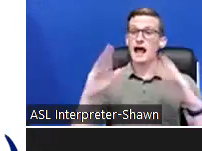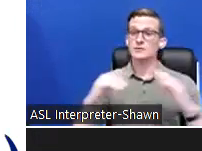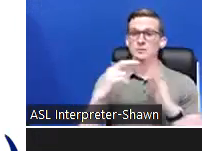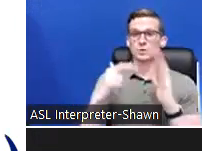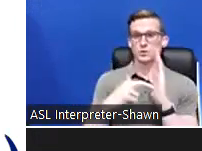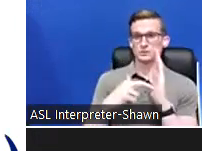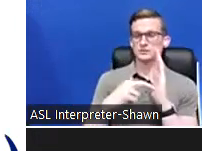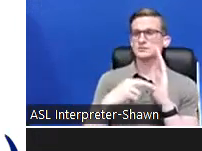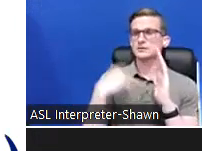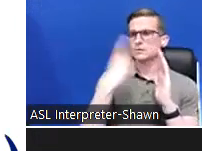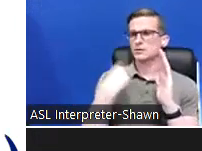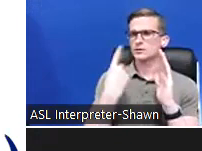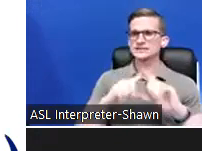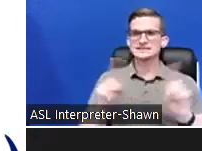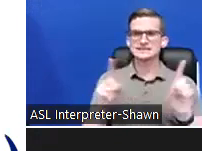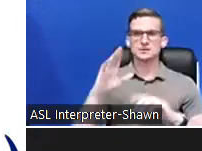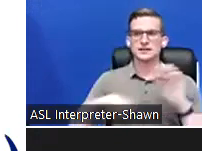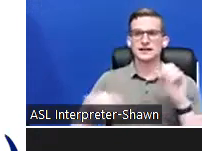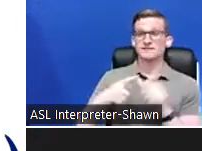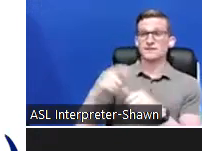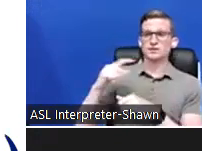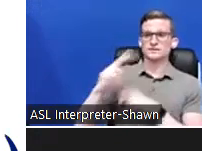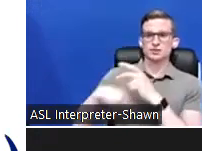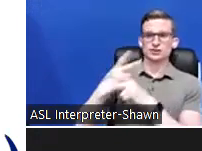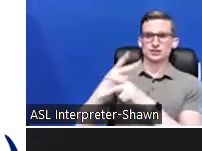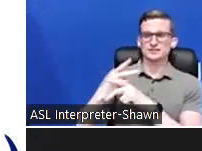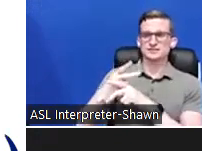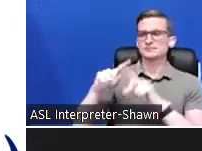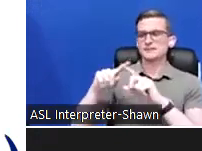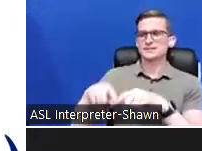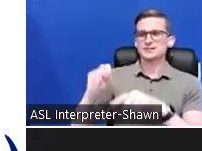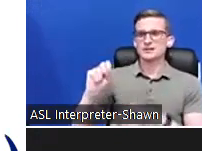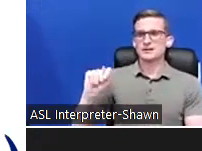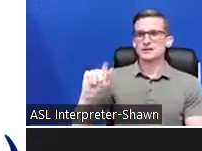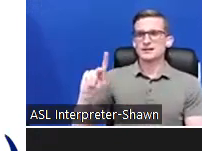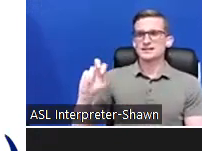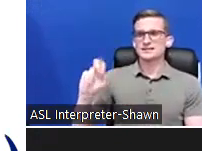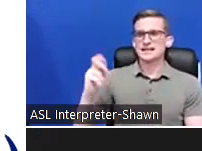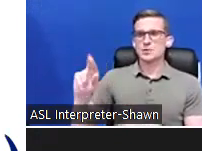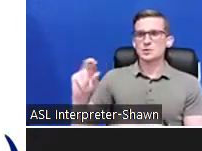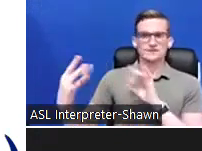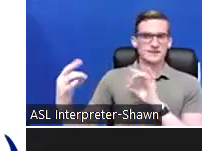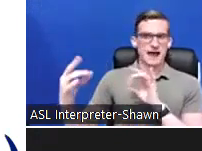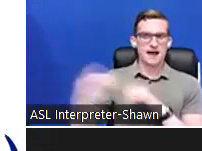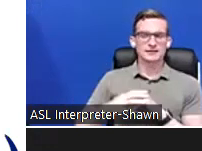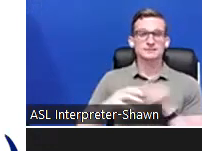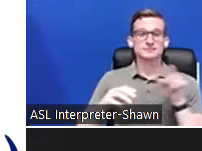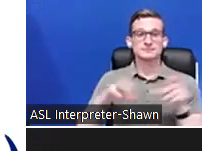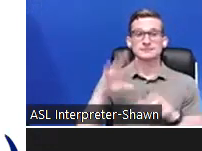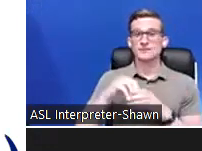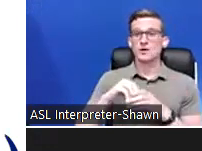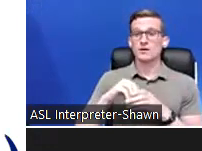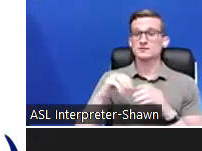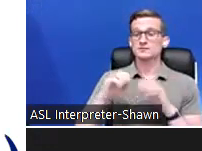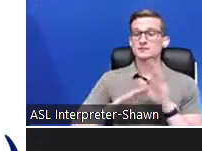than the first time we stakeholdered it based off of feedback that we received. This expectation involves the development of house rules that are written,